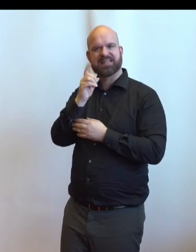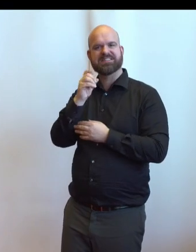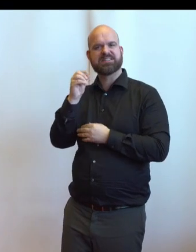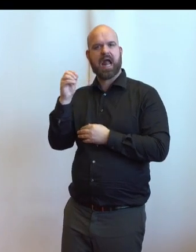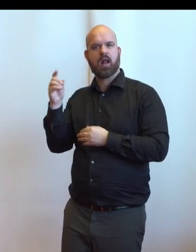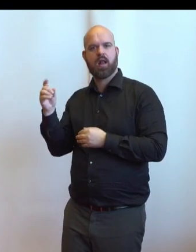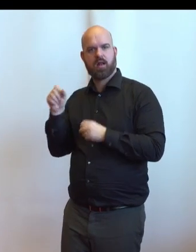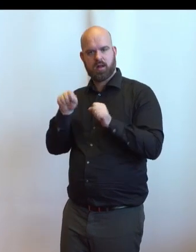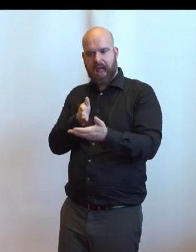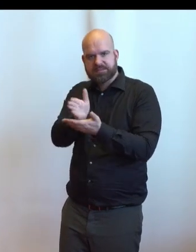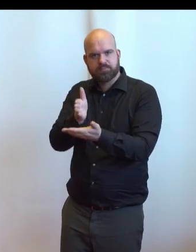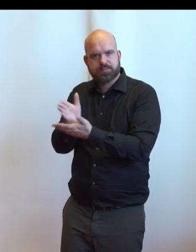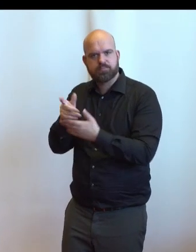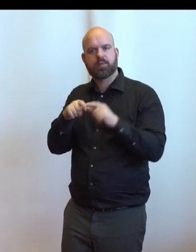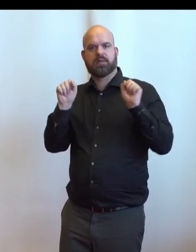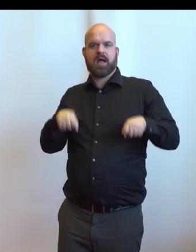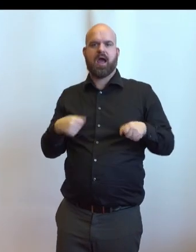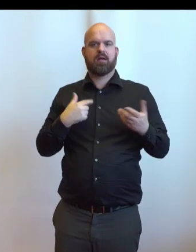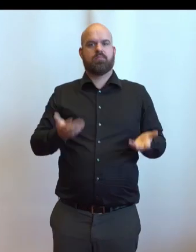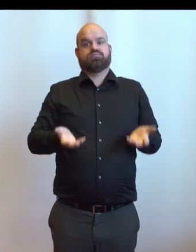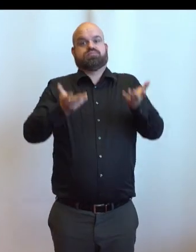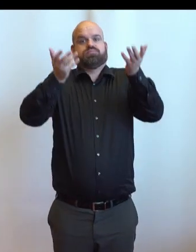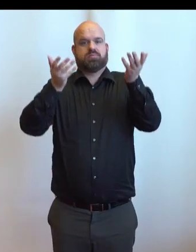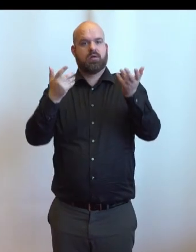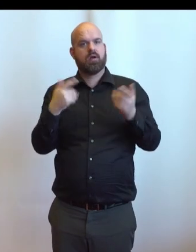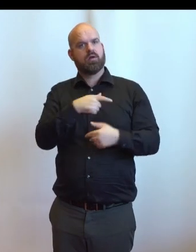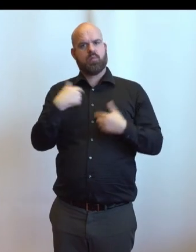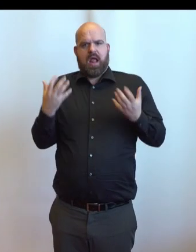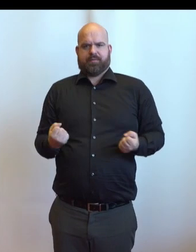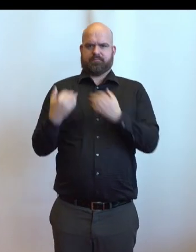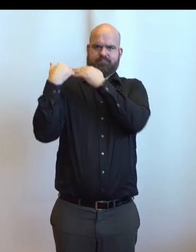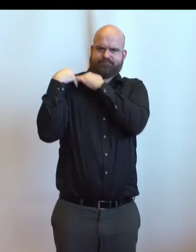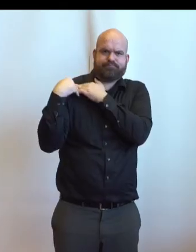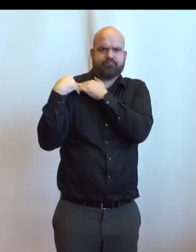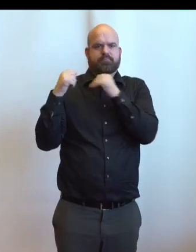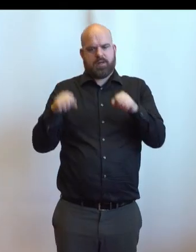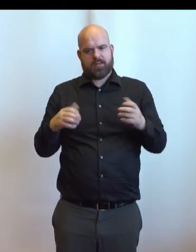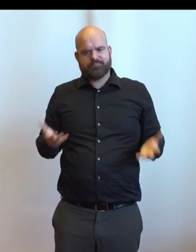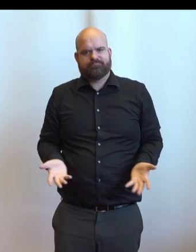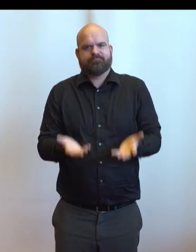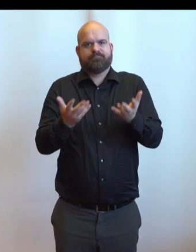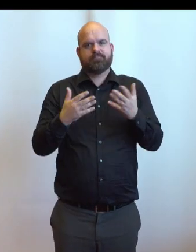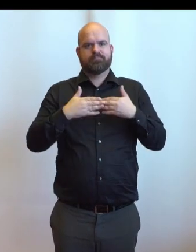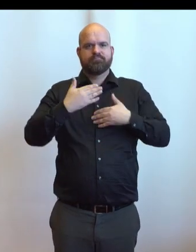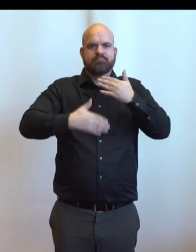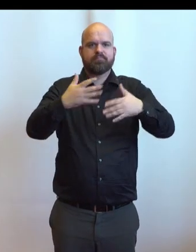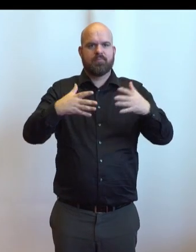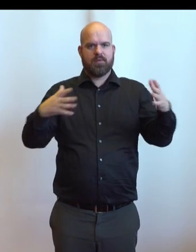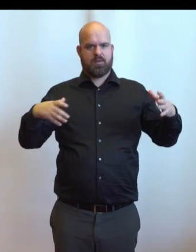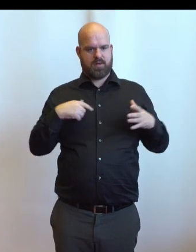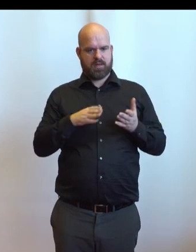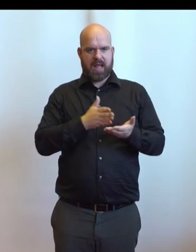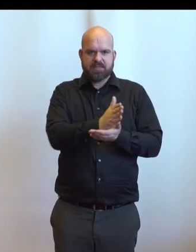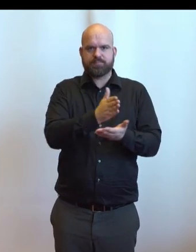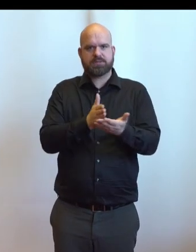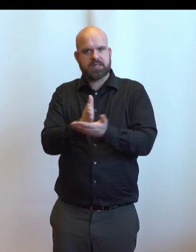our best to make sure that our applications that we develop and deploy internally are accessible or